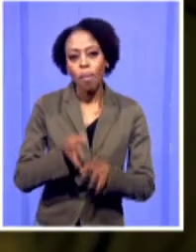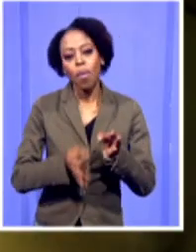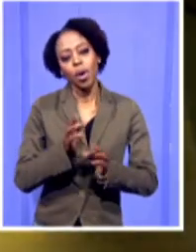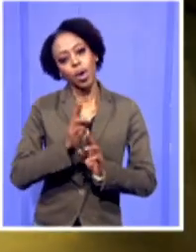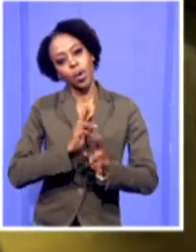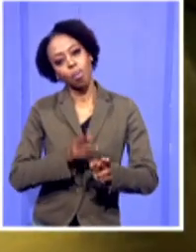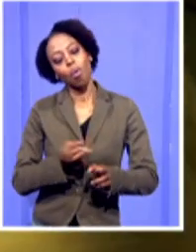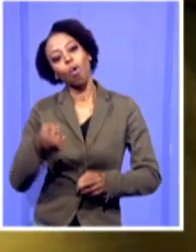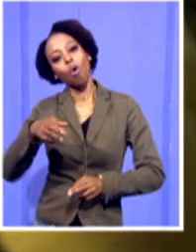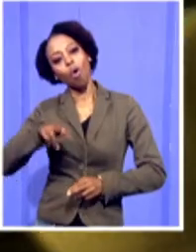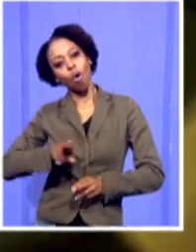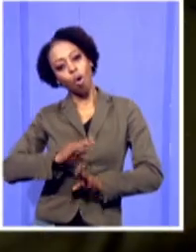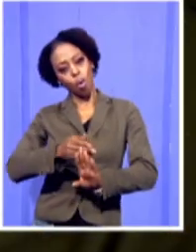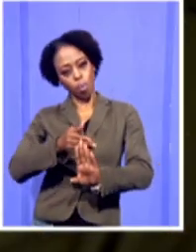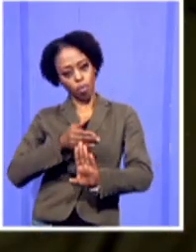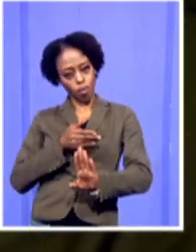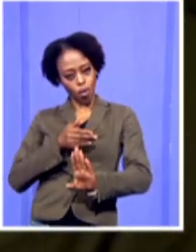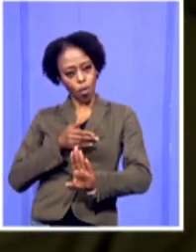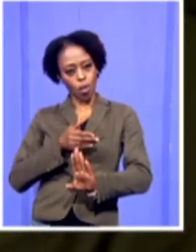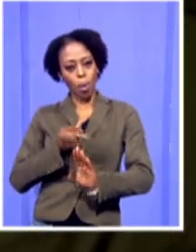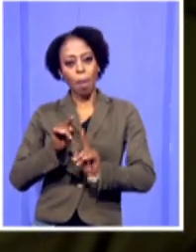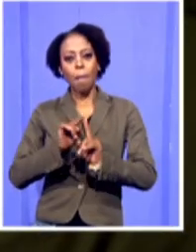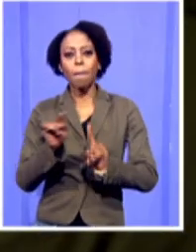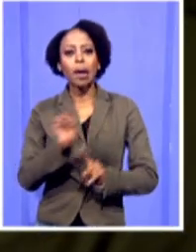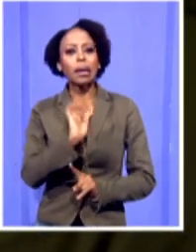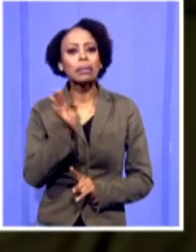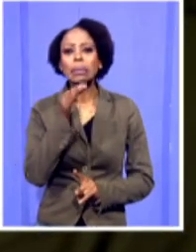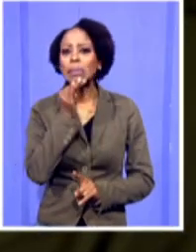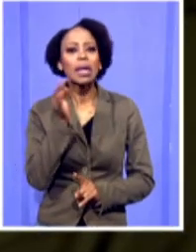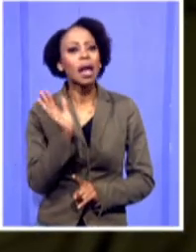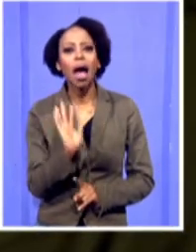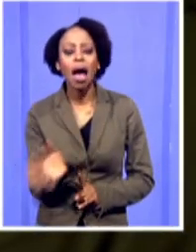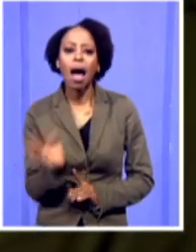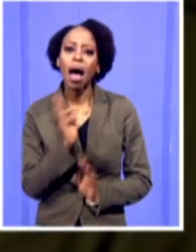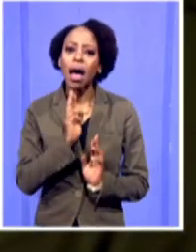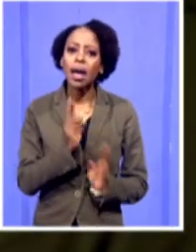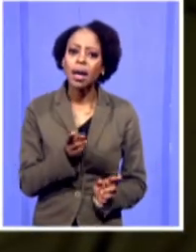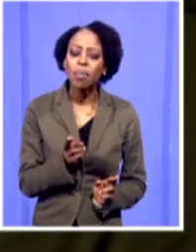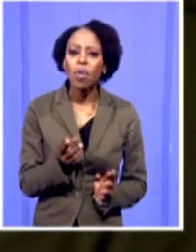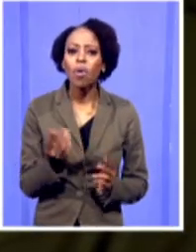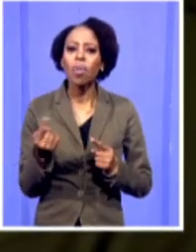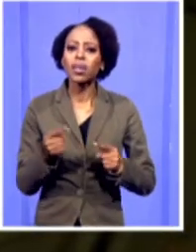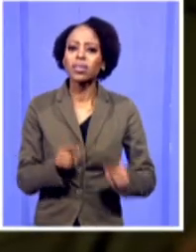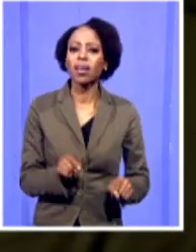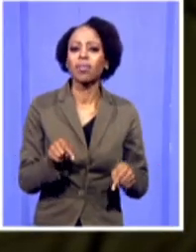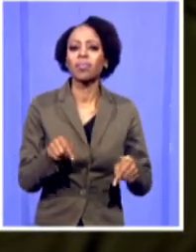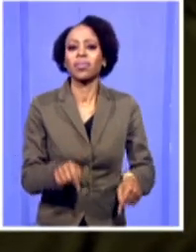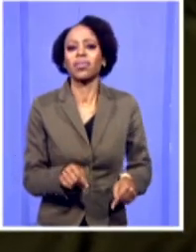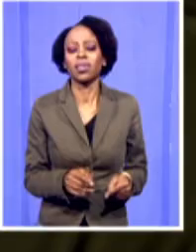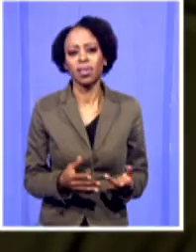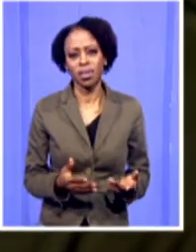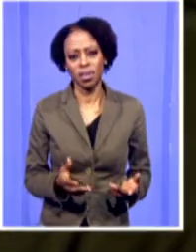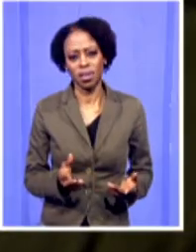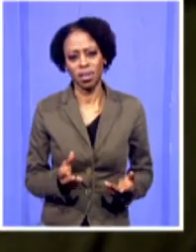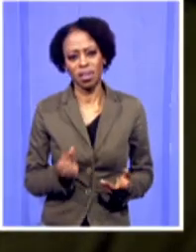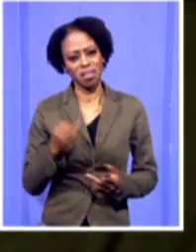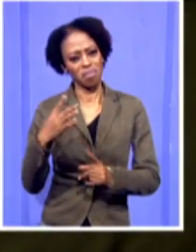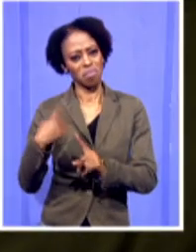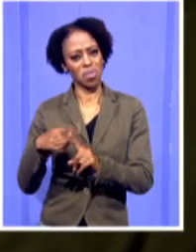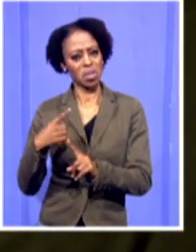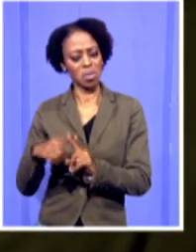report or before. It does not mean the report must come to Congress when it's